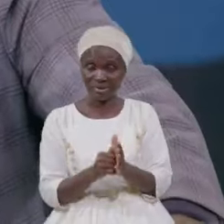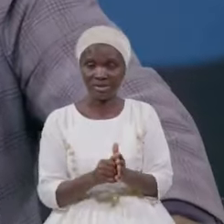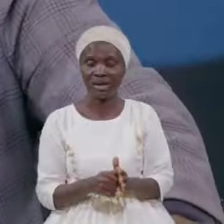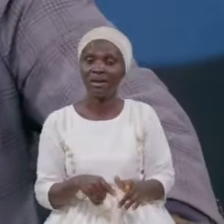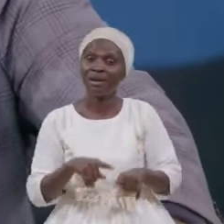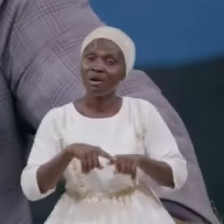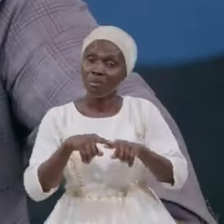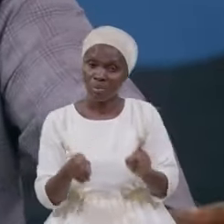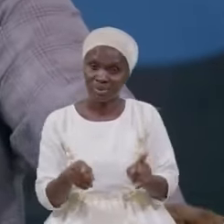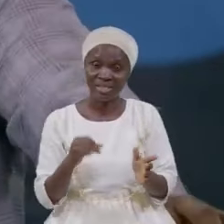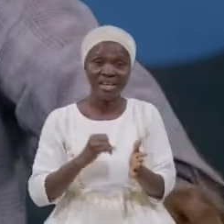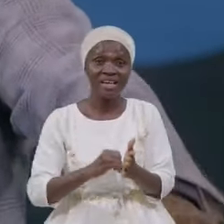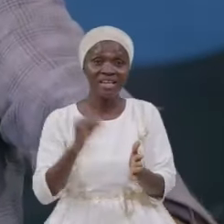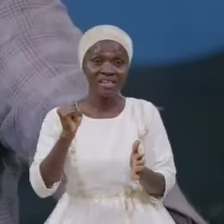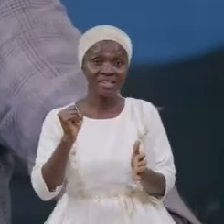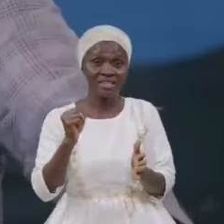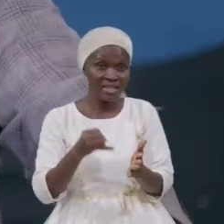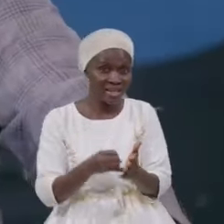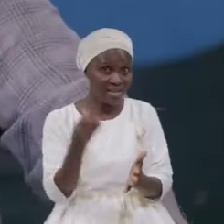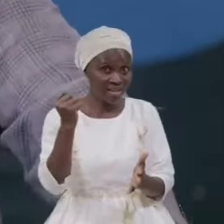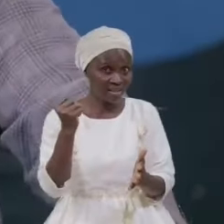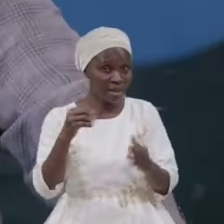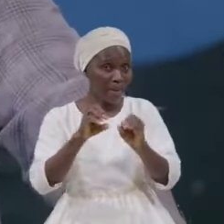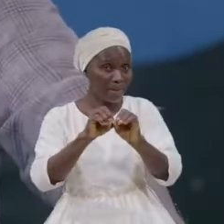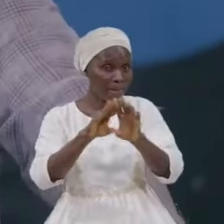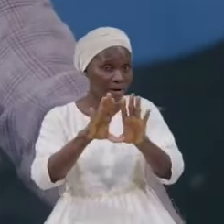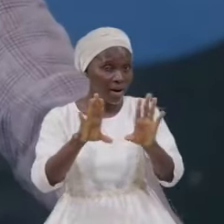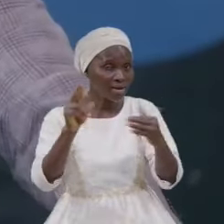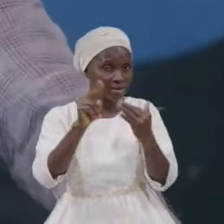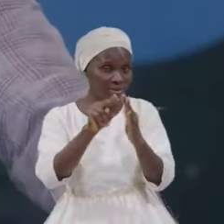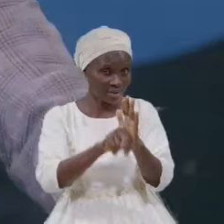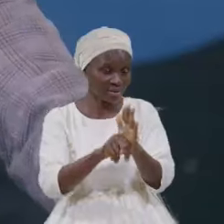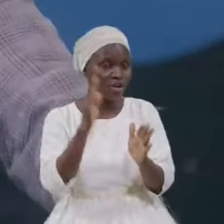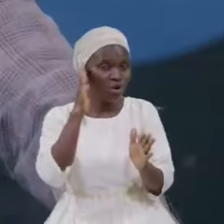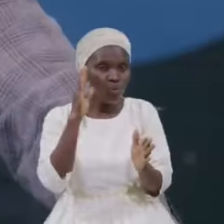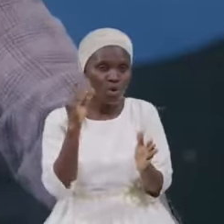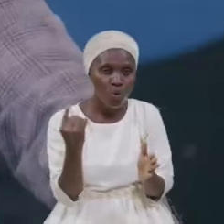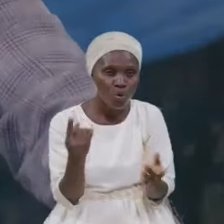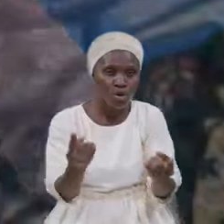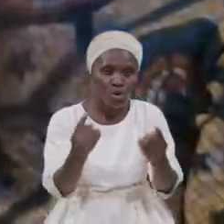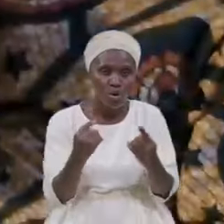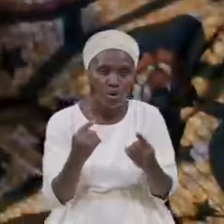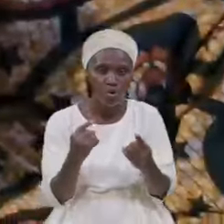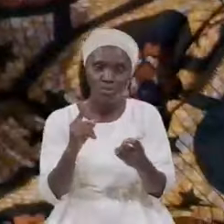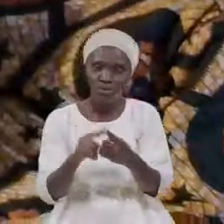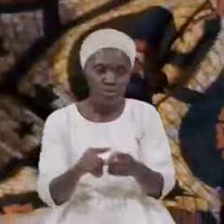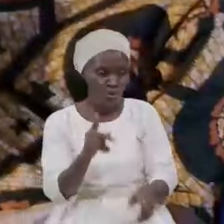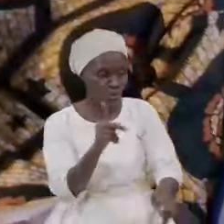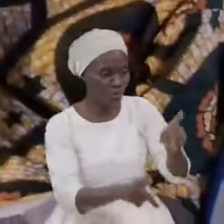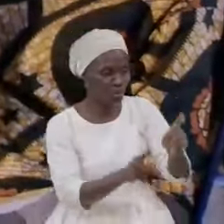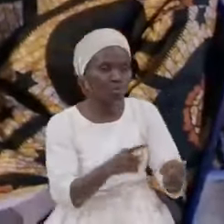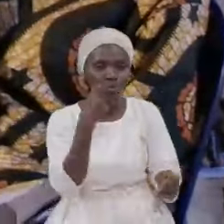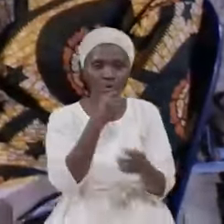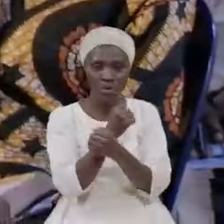only come to them that love the Lord. Are you ready for that day